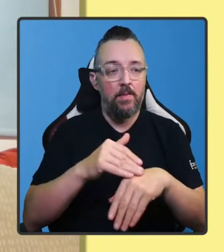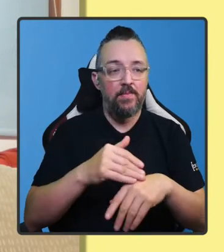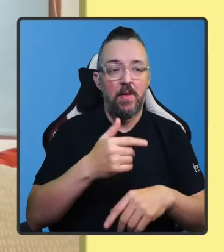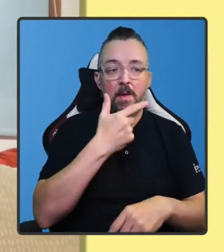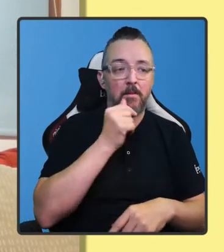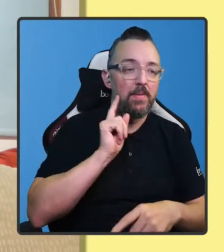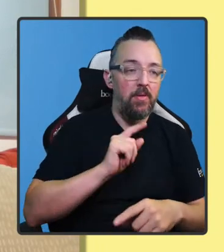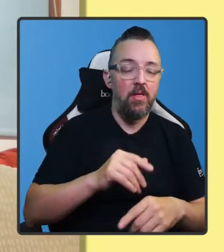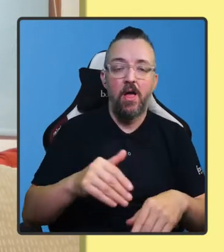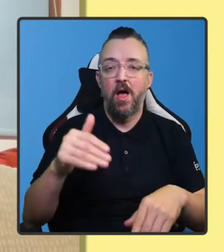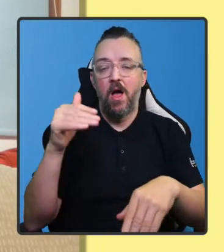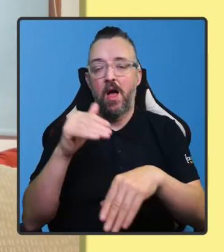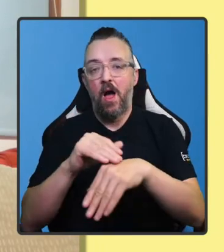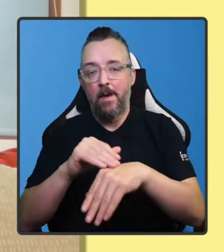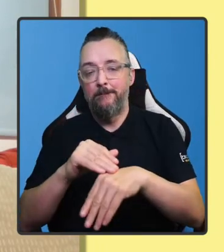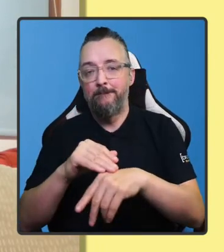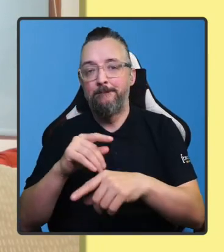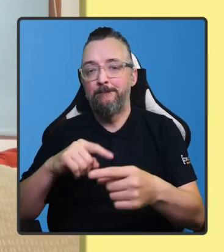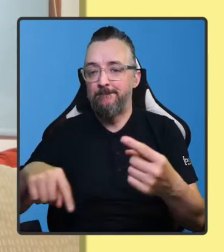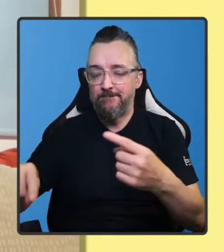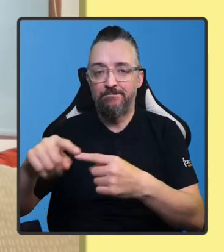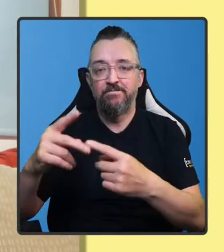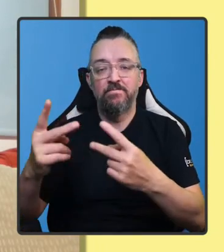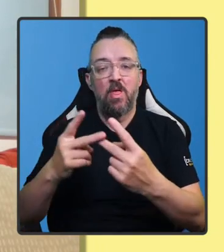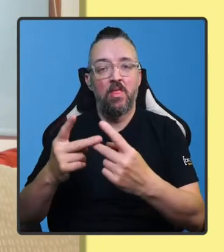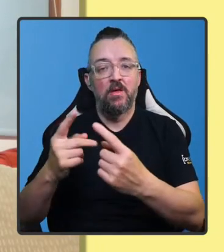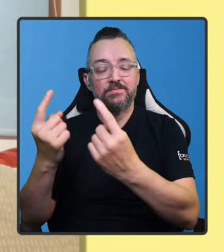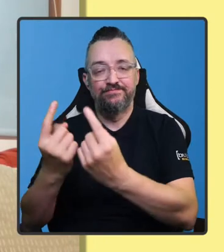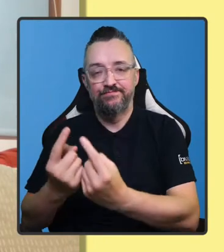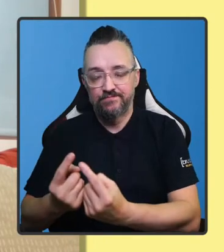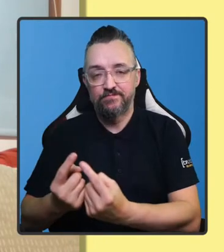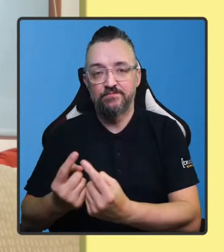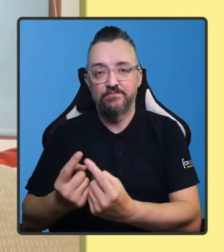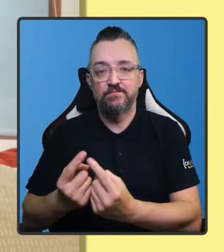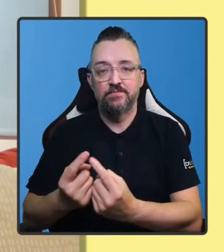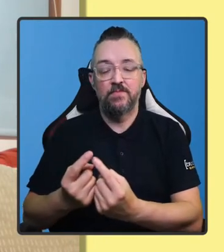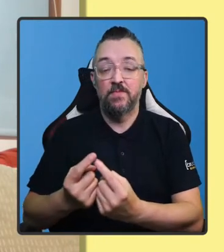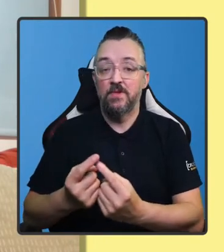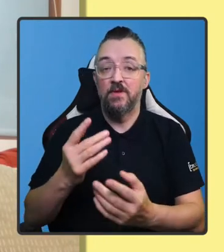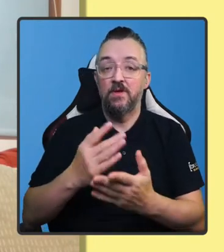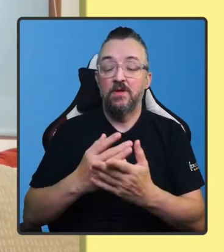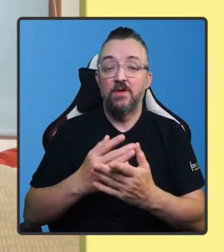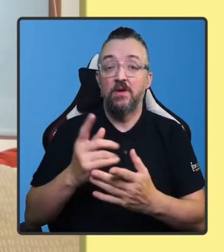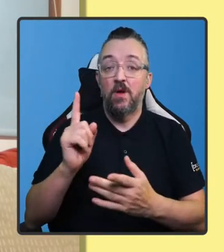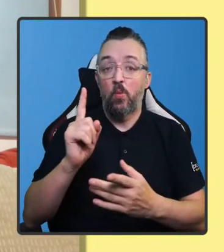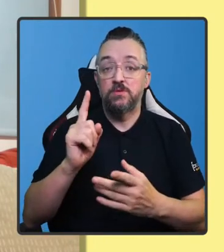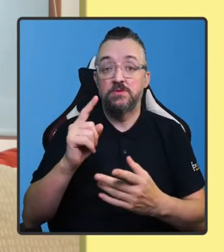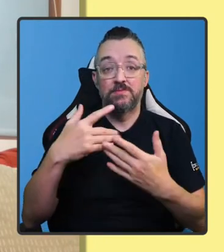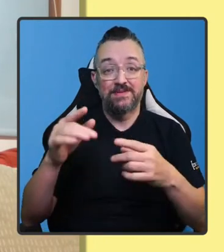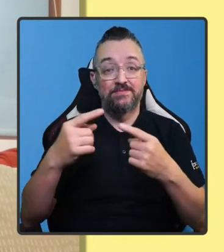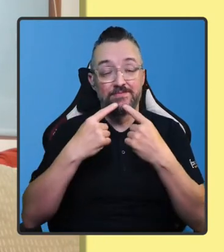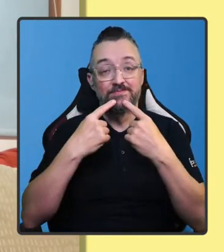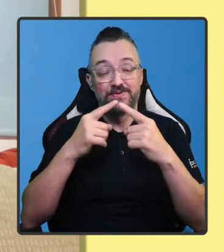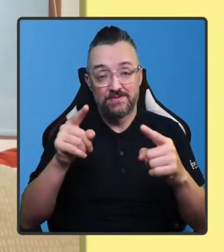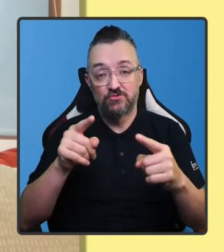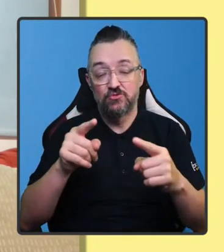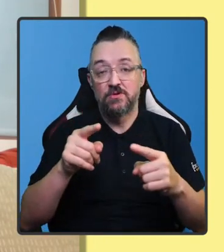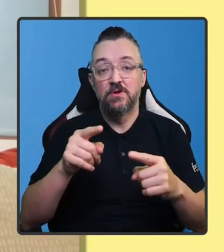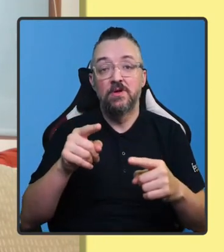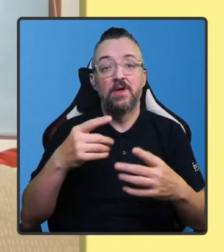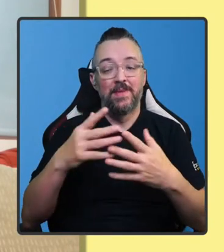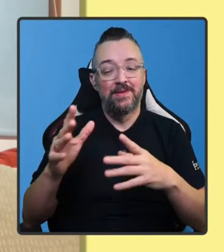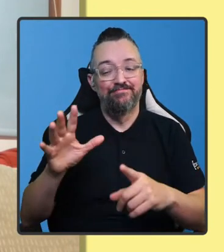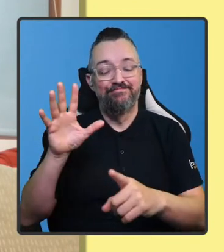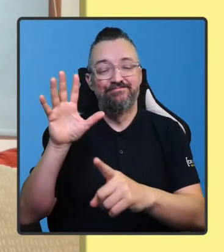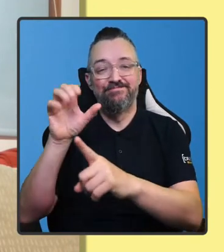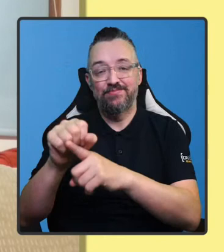other animals. It's apart from what's already been mentioned, it has been found even